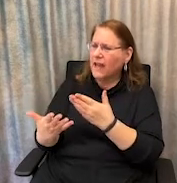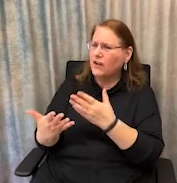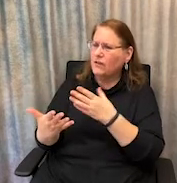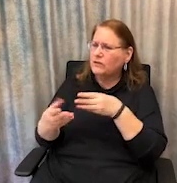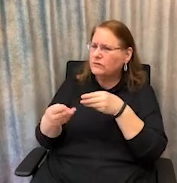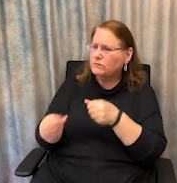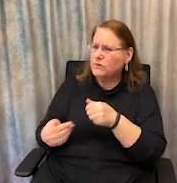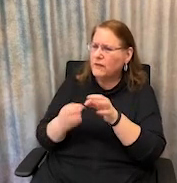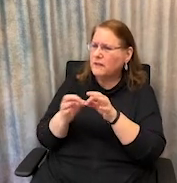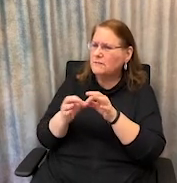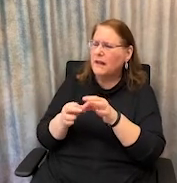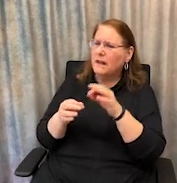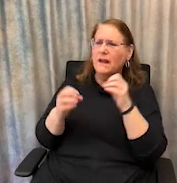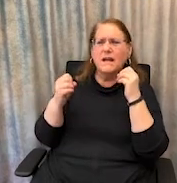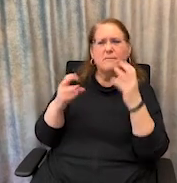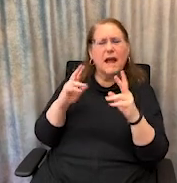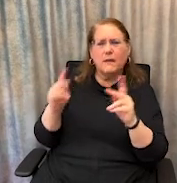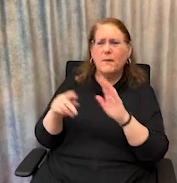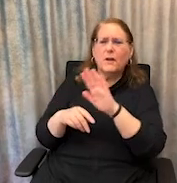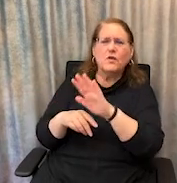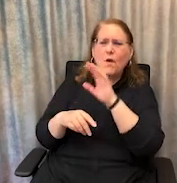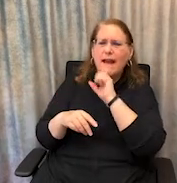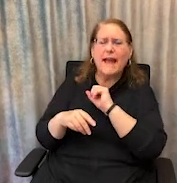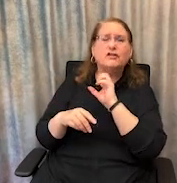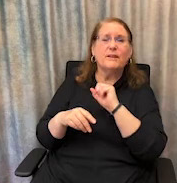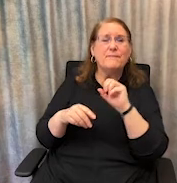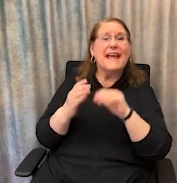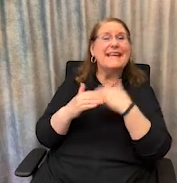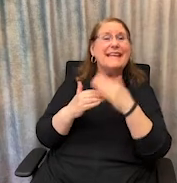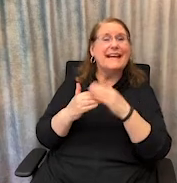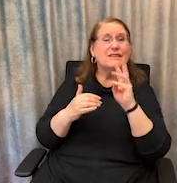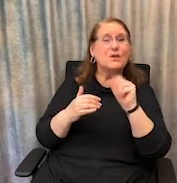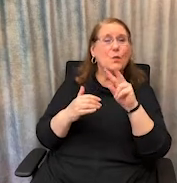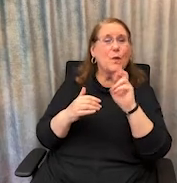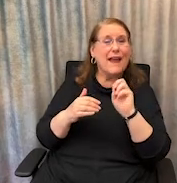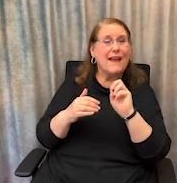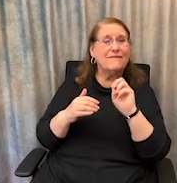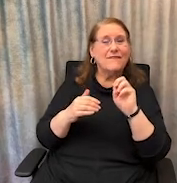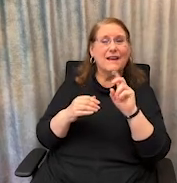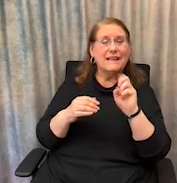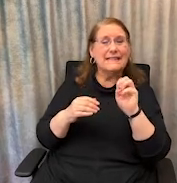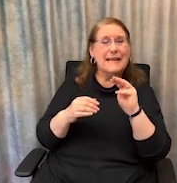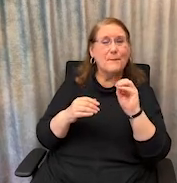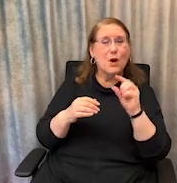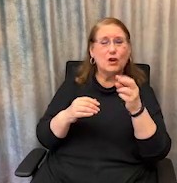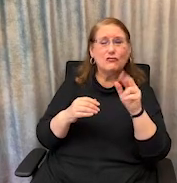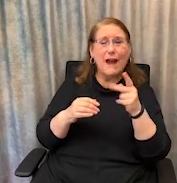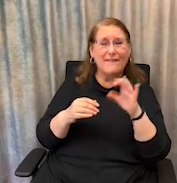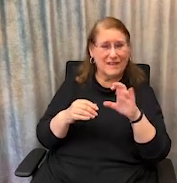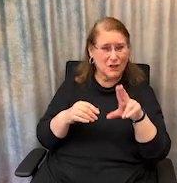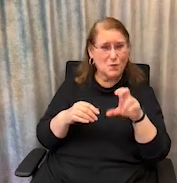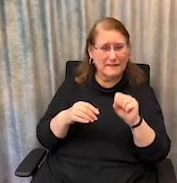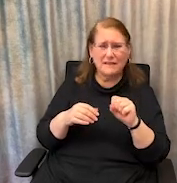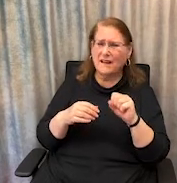a lot of people your age and in the next wave demographic in the US, especially in the past couple of years, there's been a